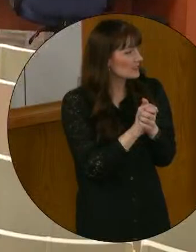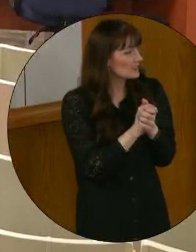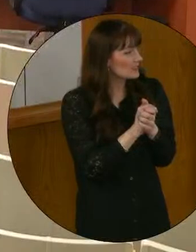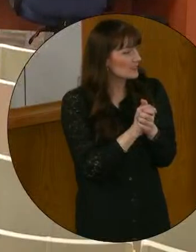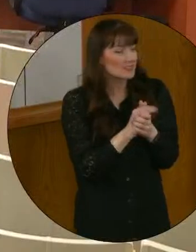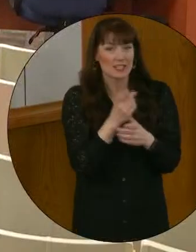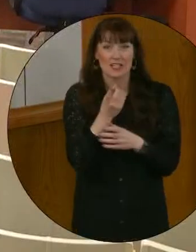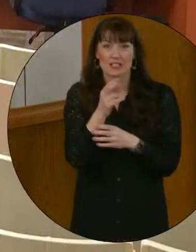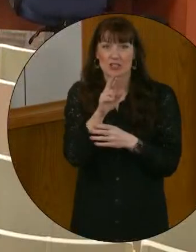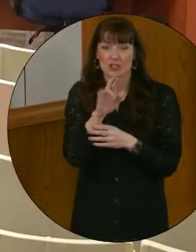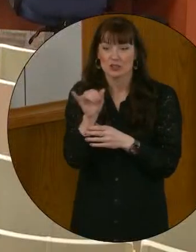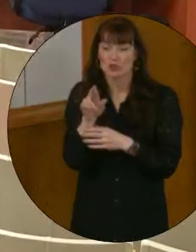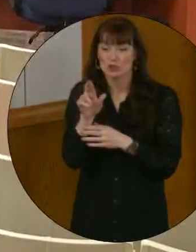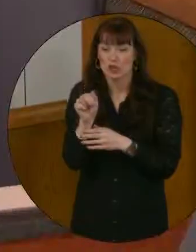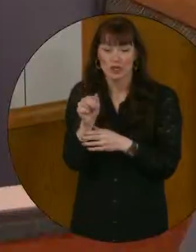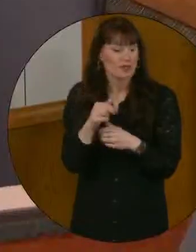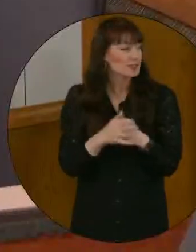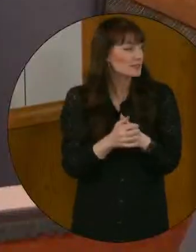Dr. Jara?